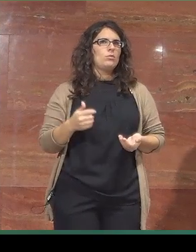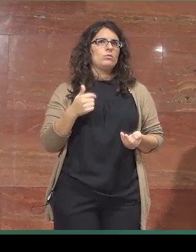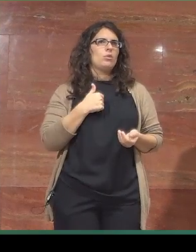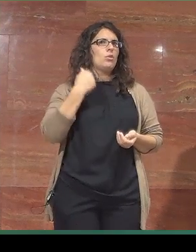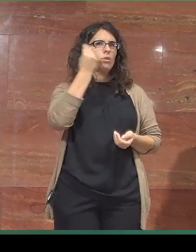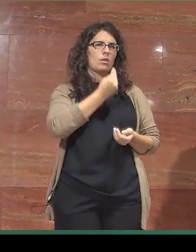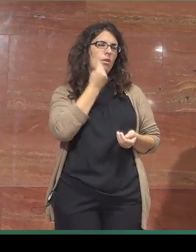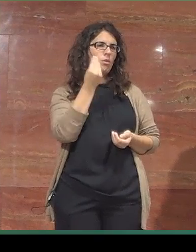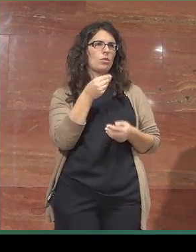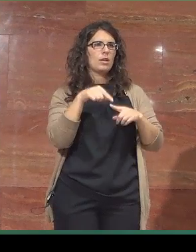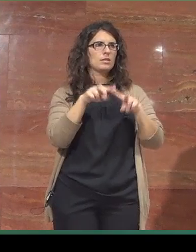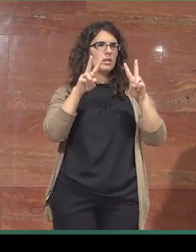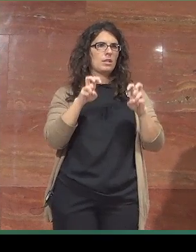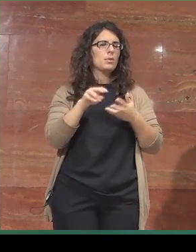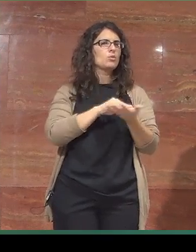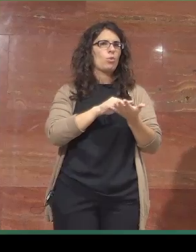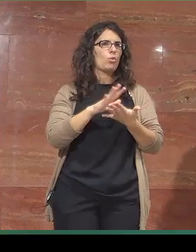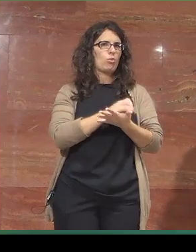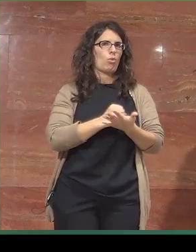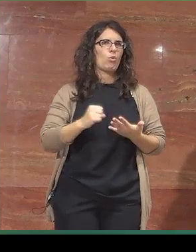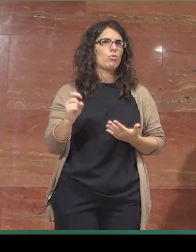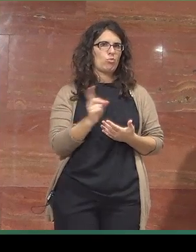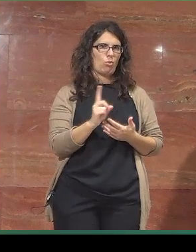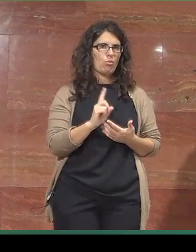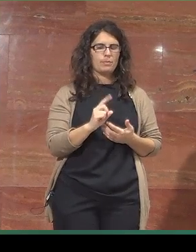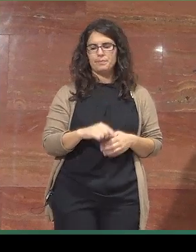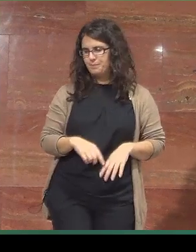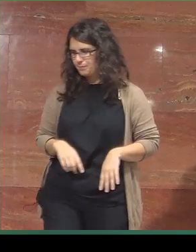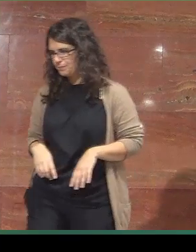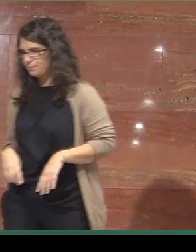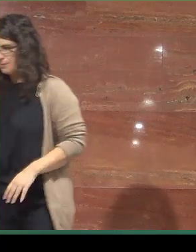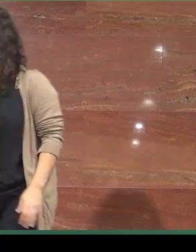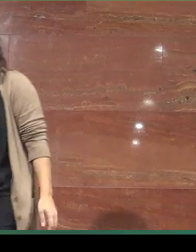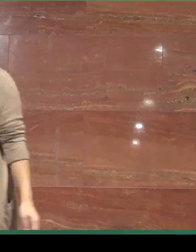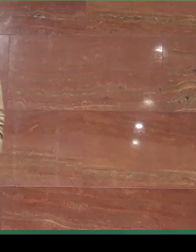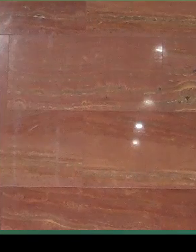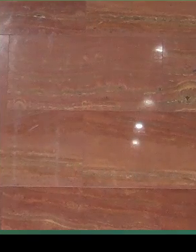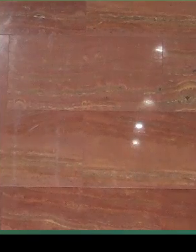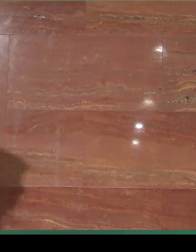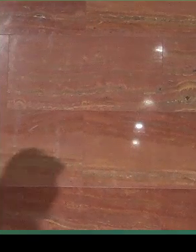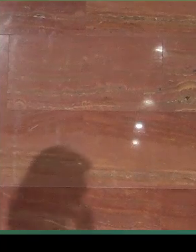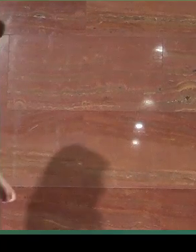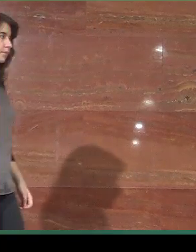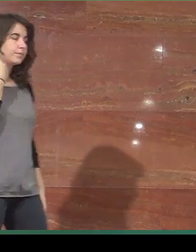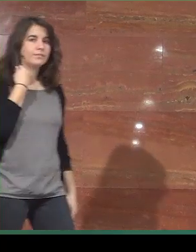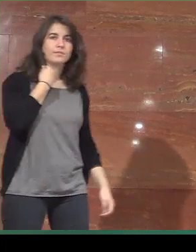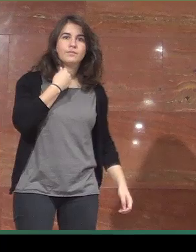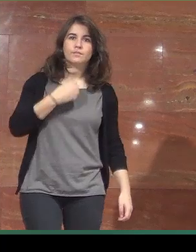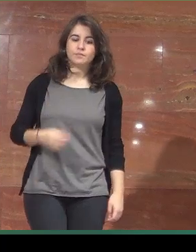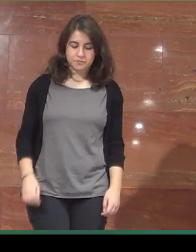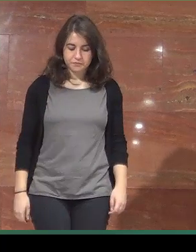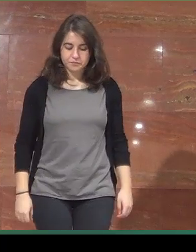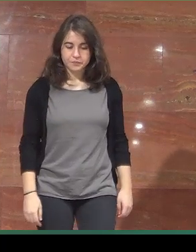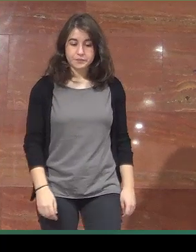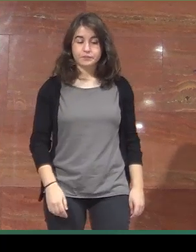also when you go with our very, very super object who bring us